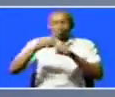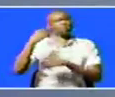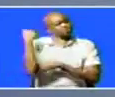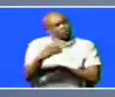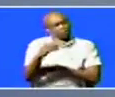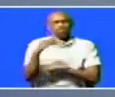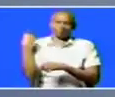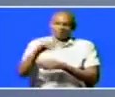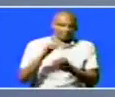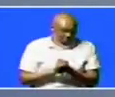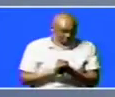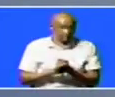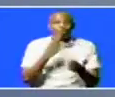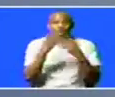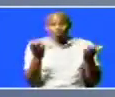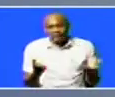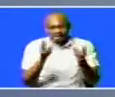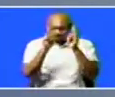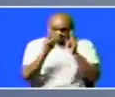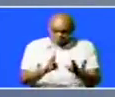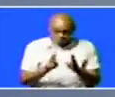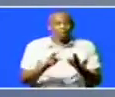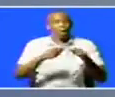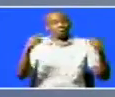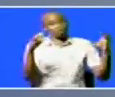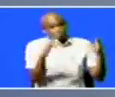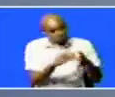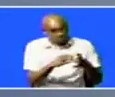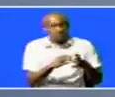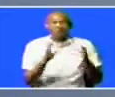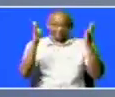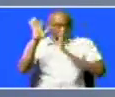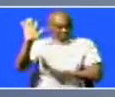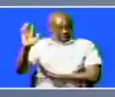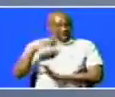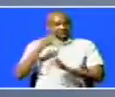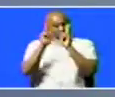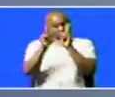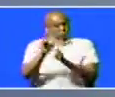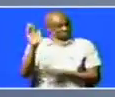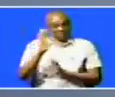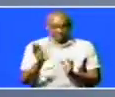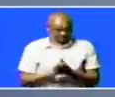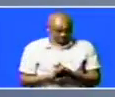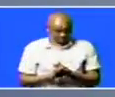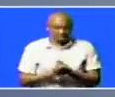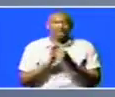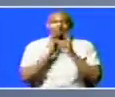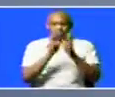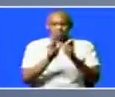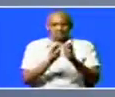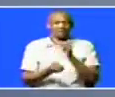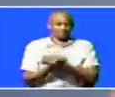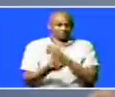Raila spoke in Kisumu as the opposition held a parallel Mashujaa Day celebration in the lakeside city. Rashid Ronald has